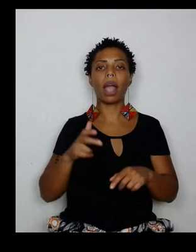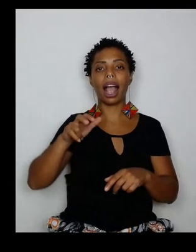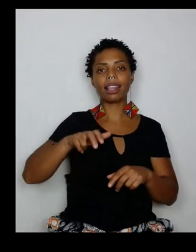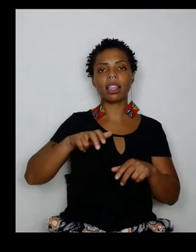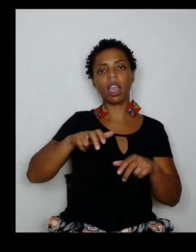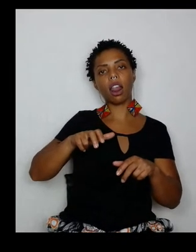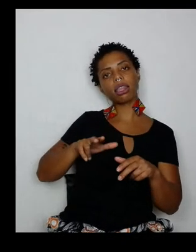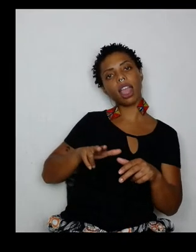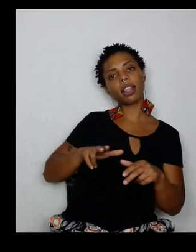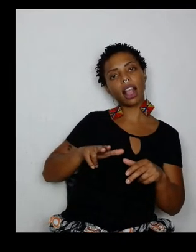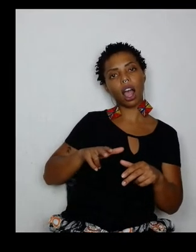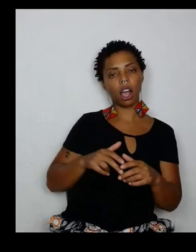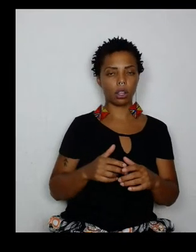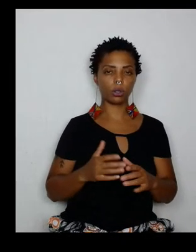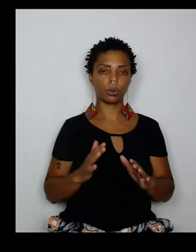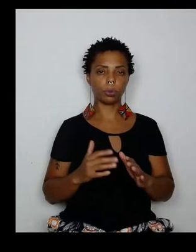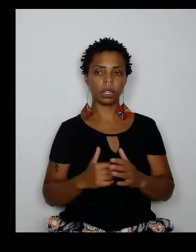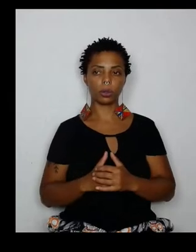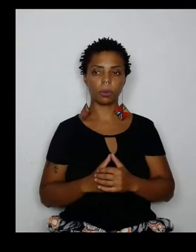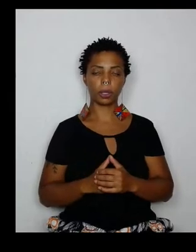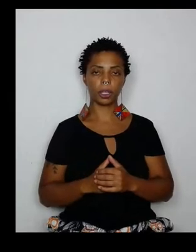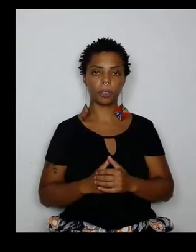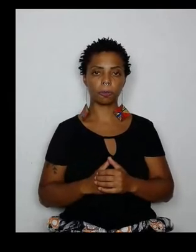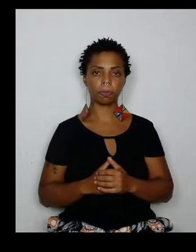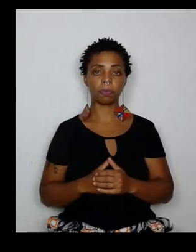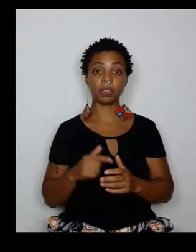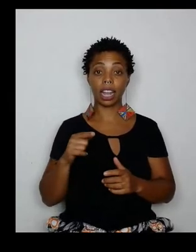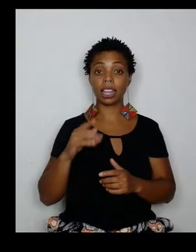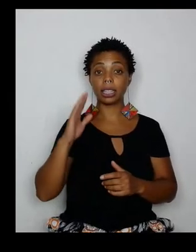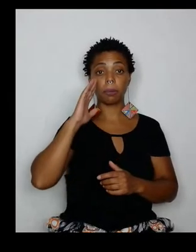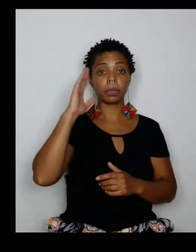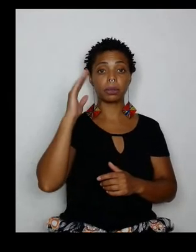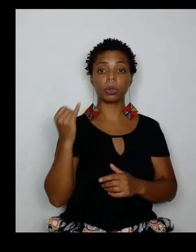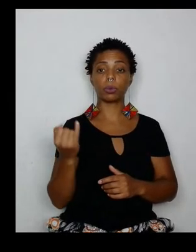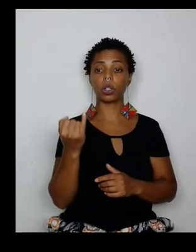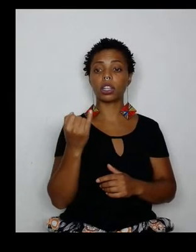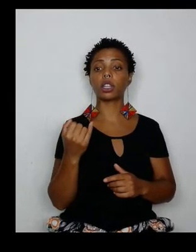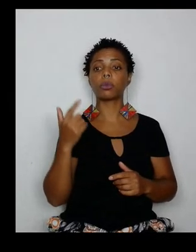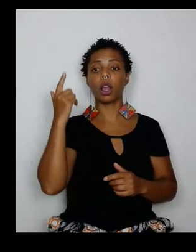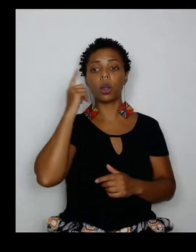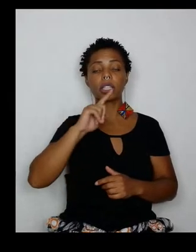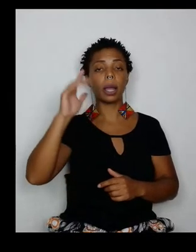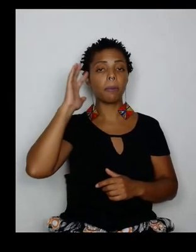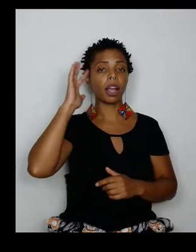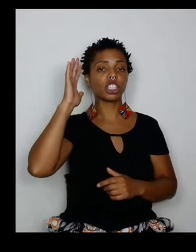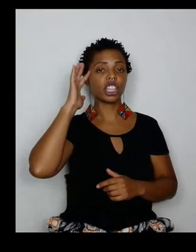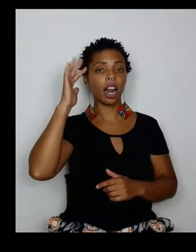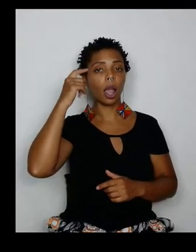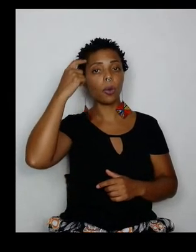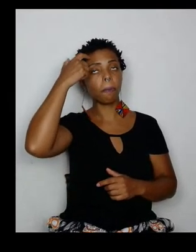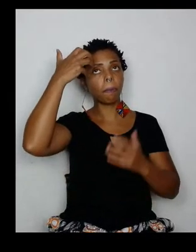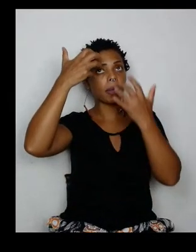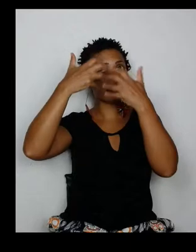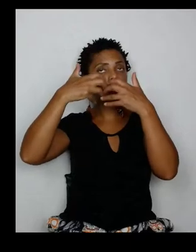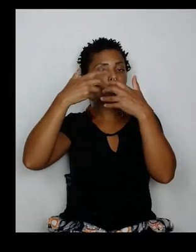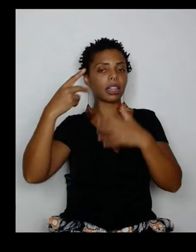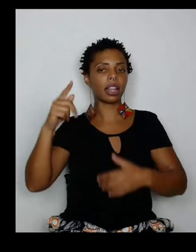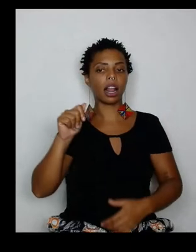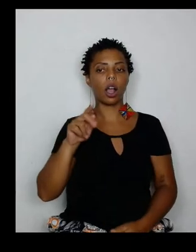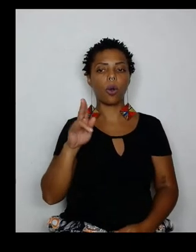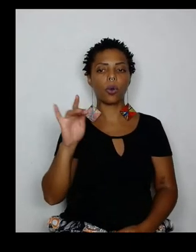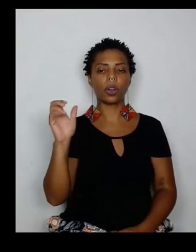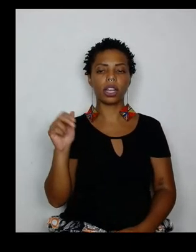imagination and to go gan's thinking of course as we know many scholars have written about this he went off to